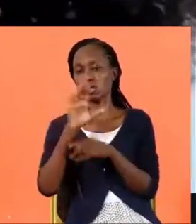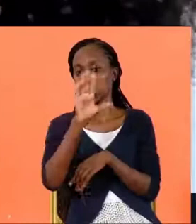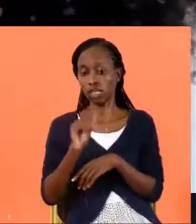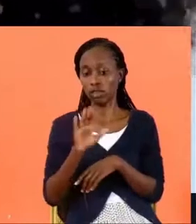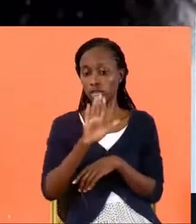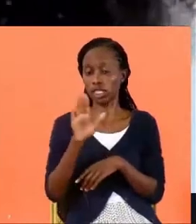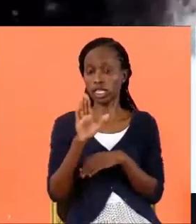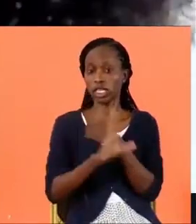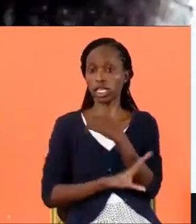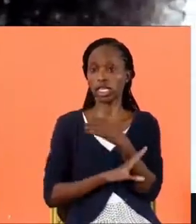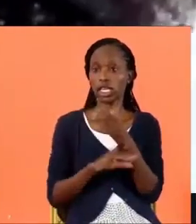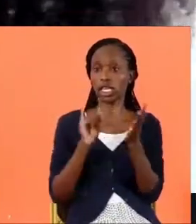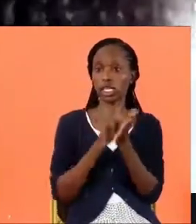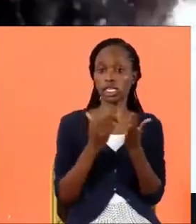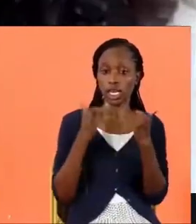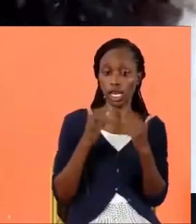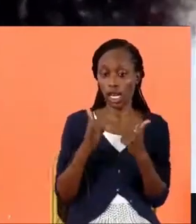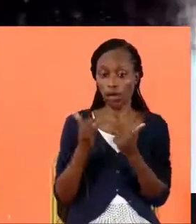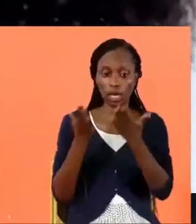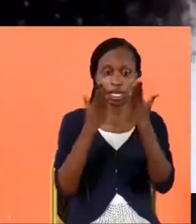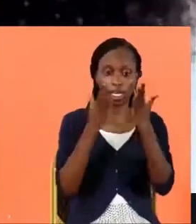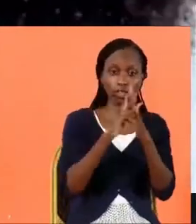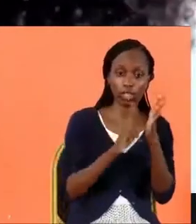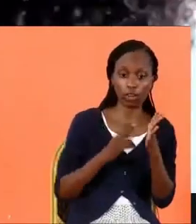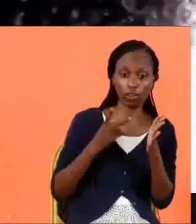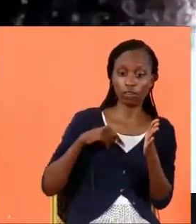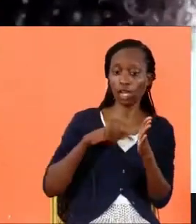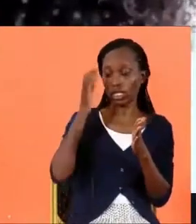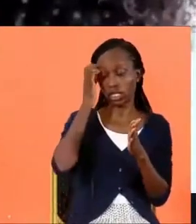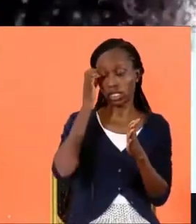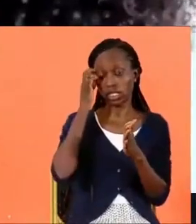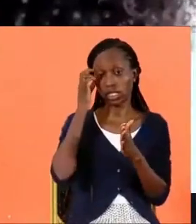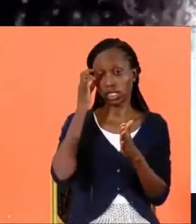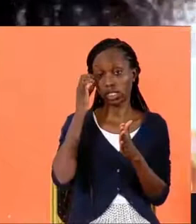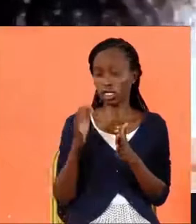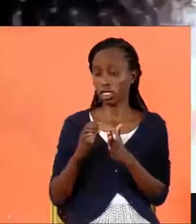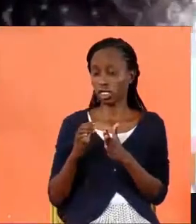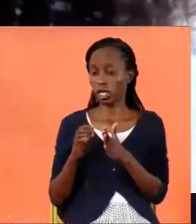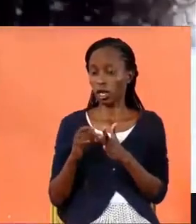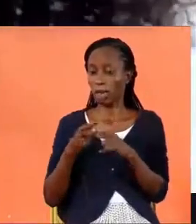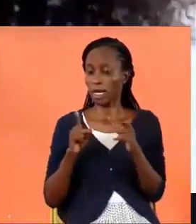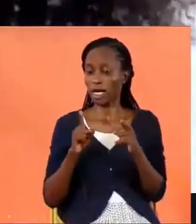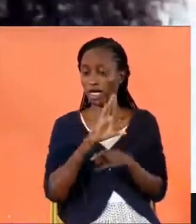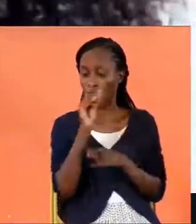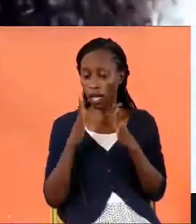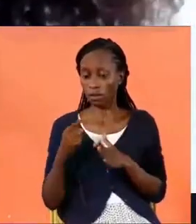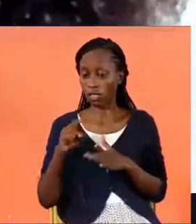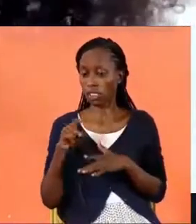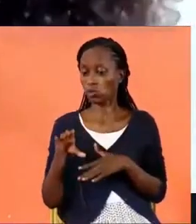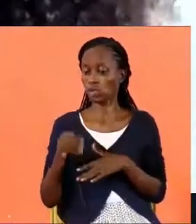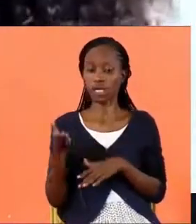countries that are currently charting the rules for us addressing this issue of illicit financial flows. We need to take back